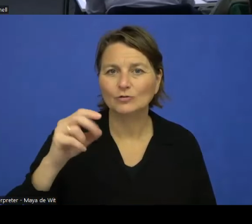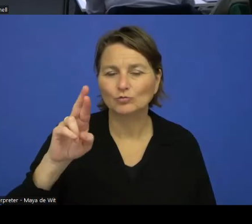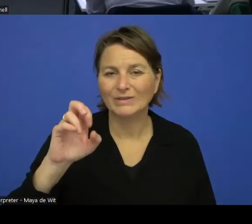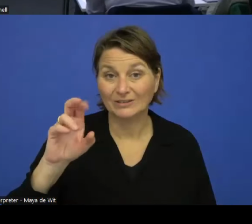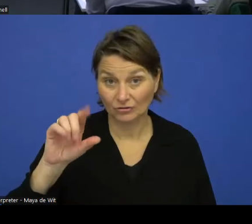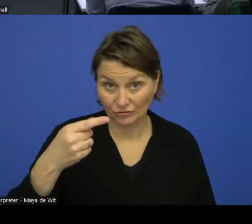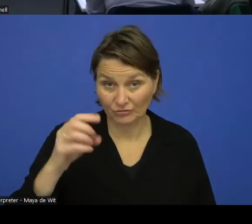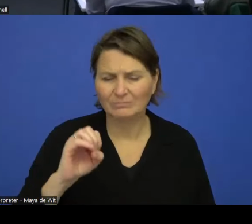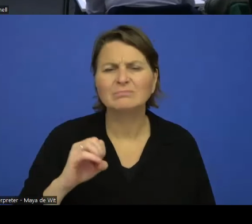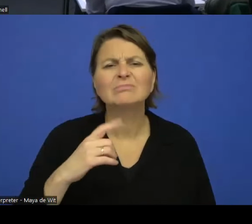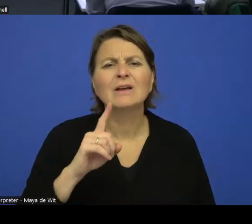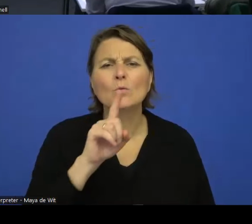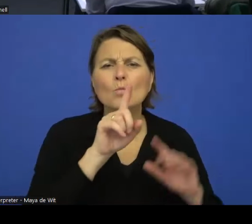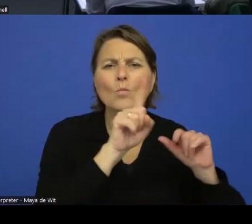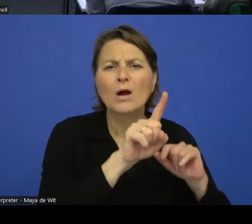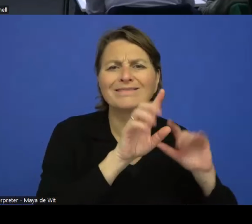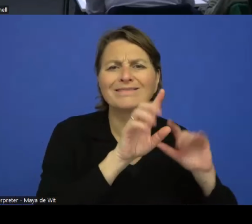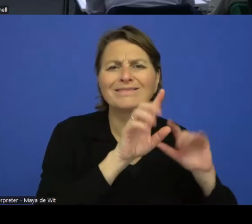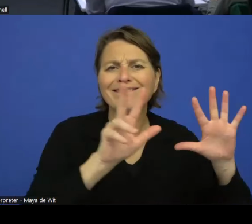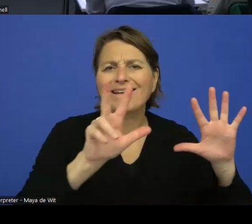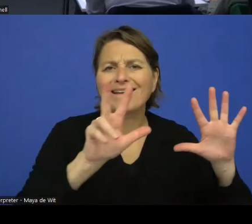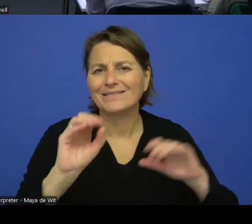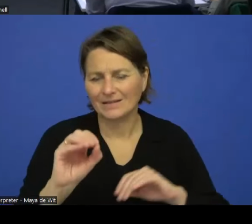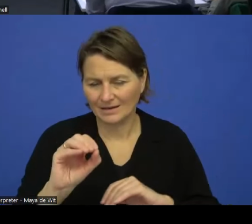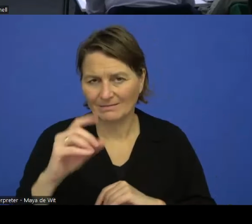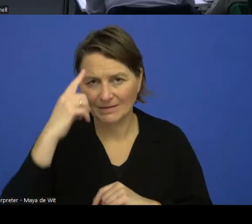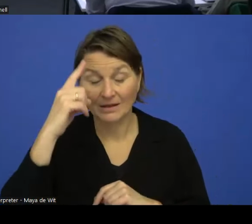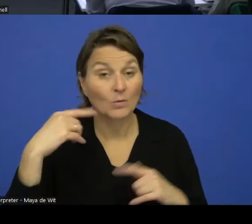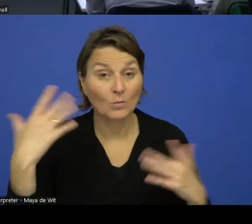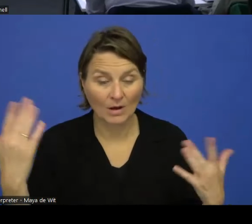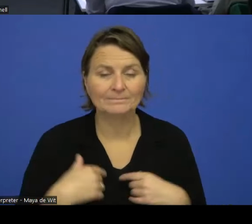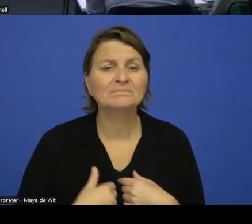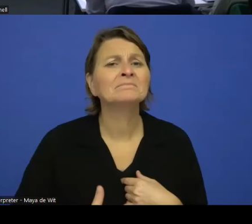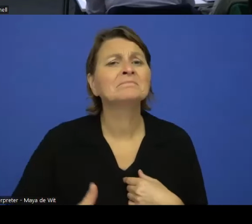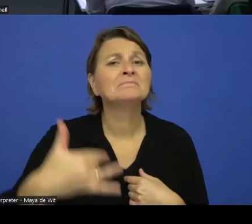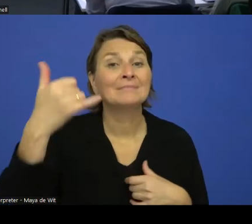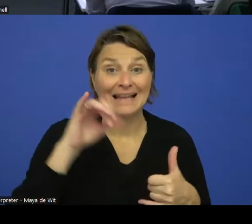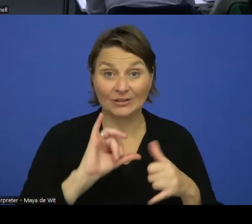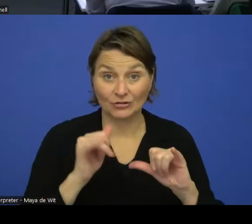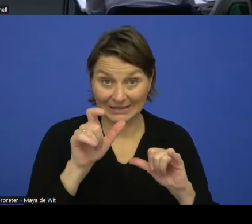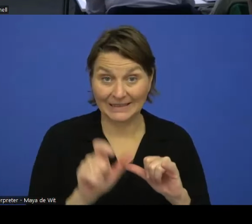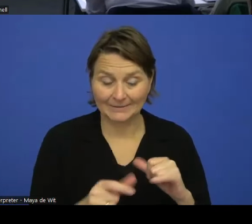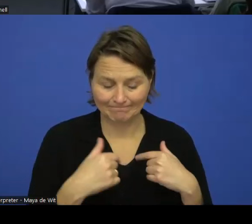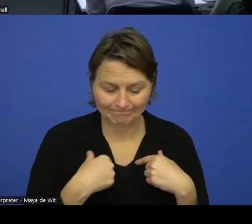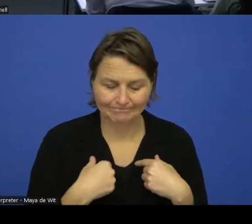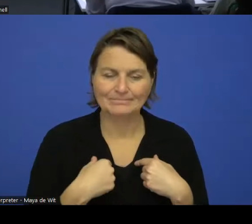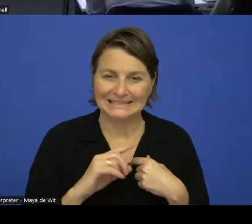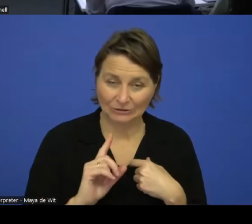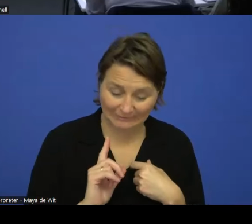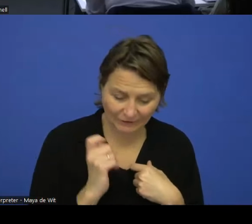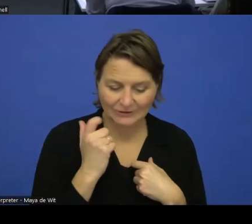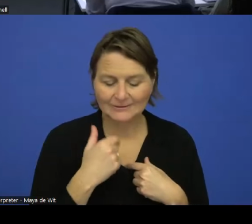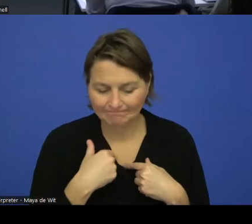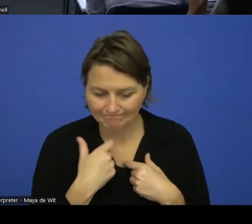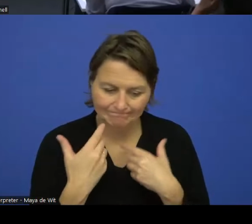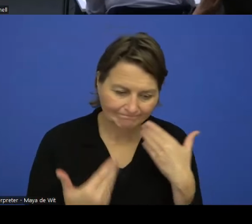this: as an engineer, one of the things you learn early on is that the easiest time to make changes to a design is